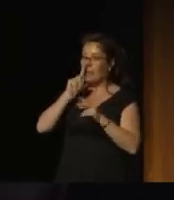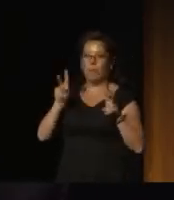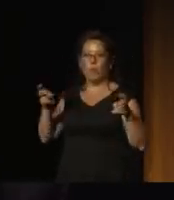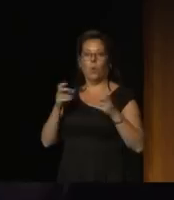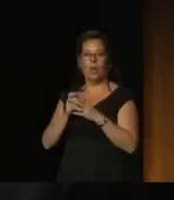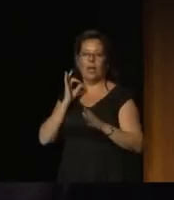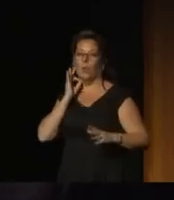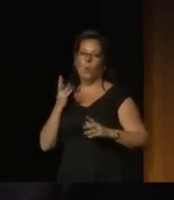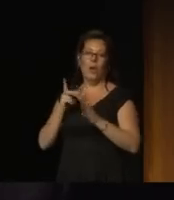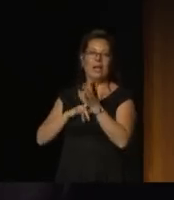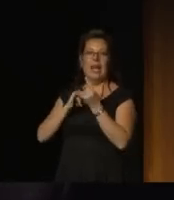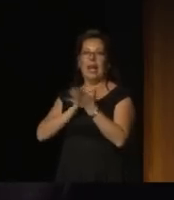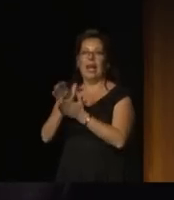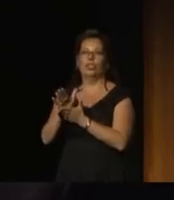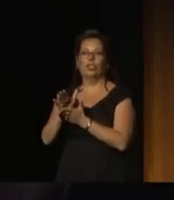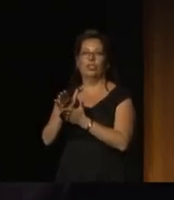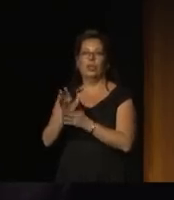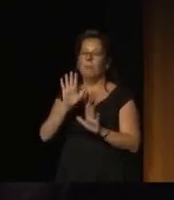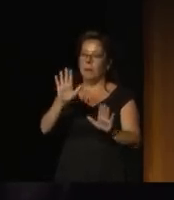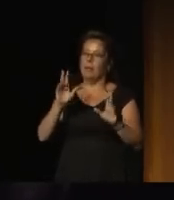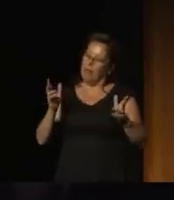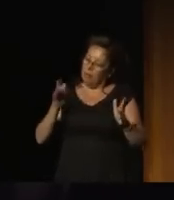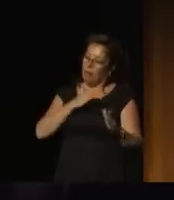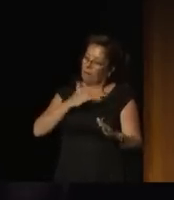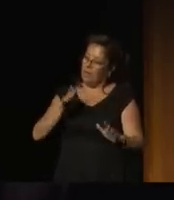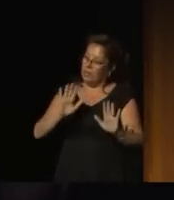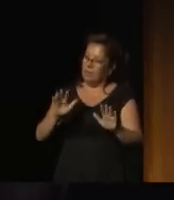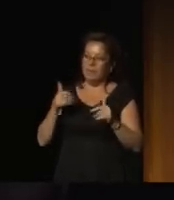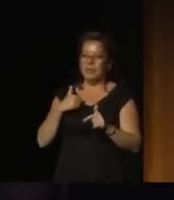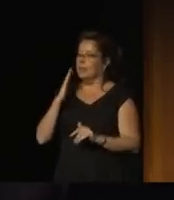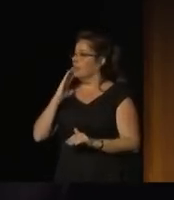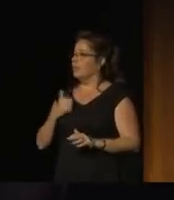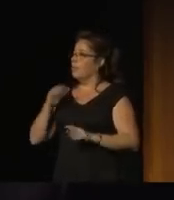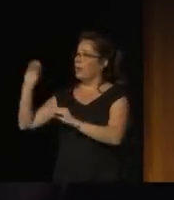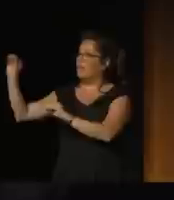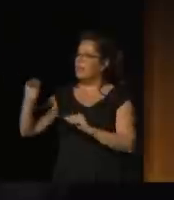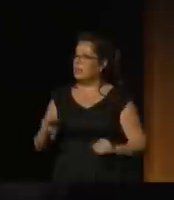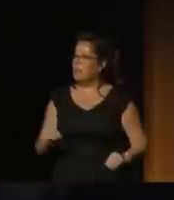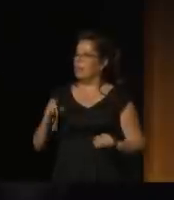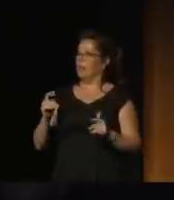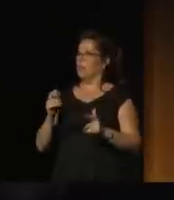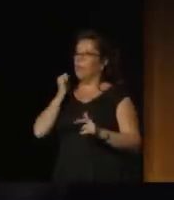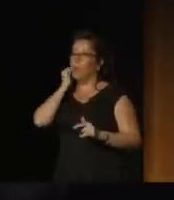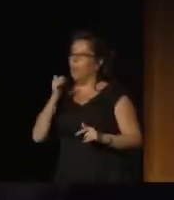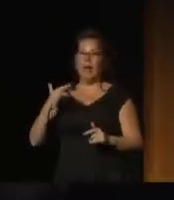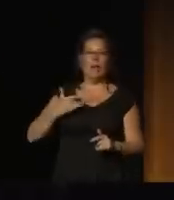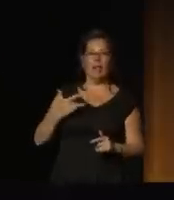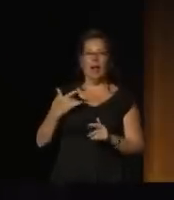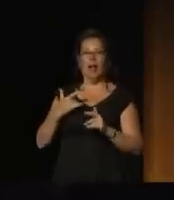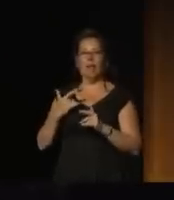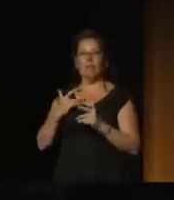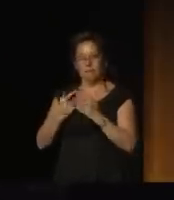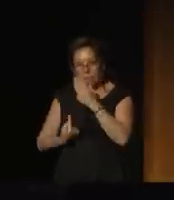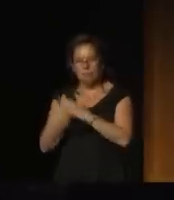some, but step out the box and understand that whether it's immigration, whether it's Black Lives Matter, people of color, there's